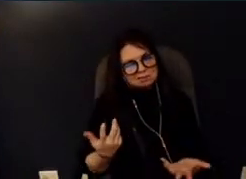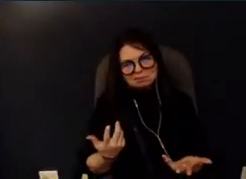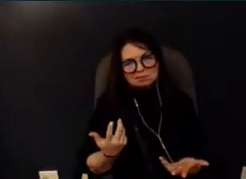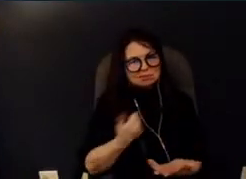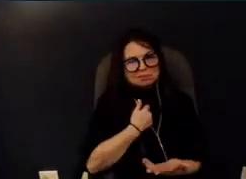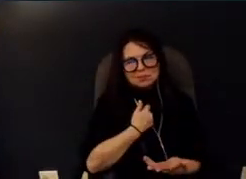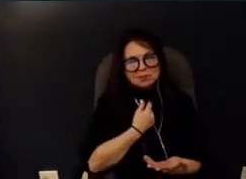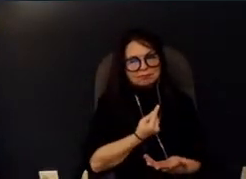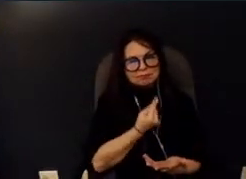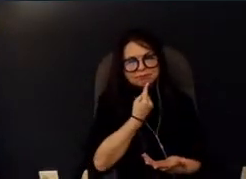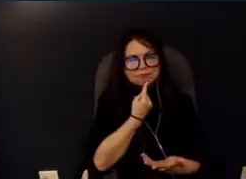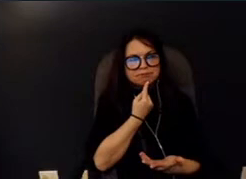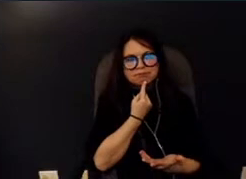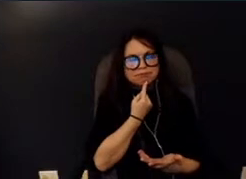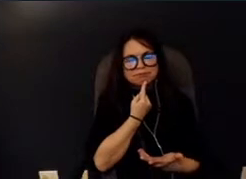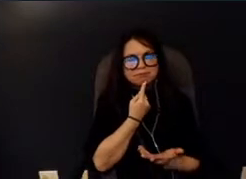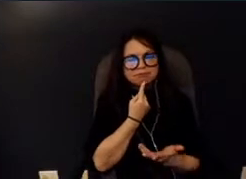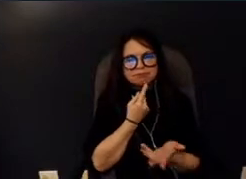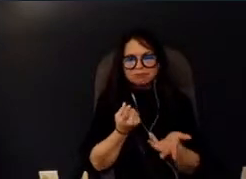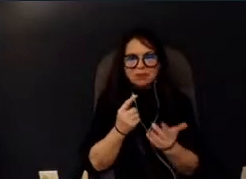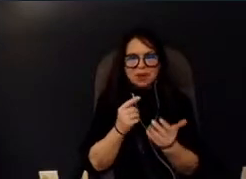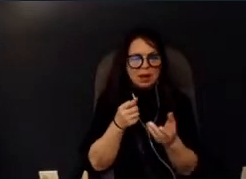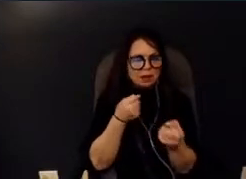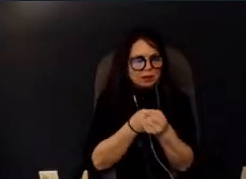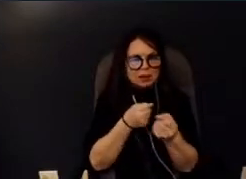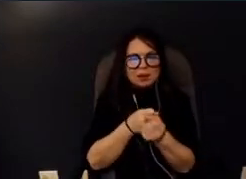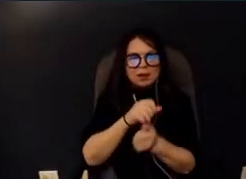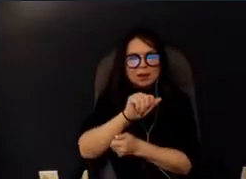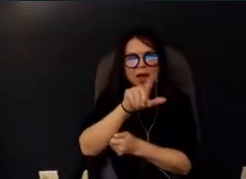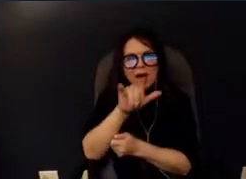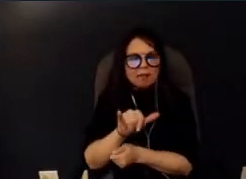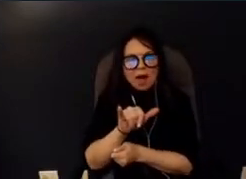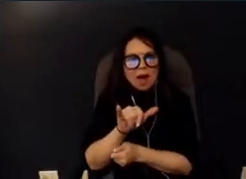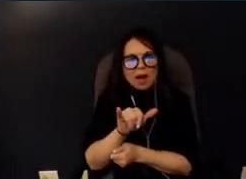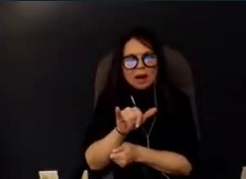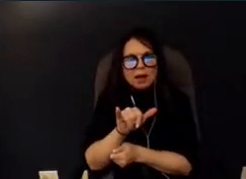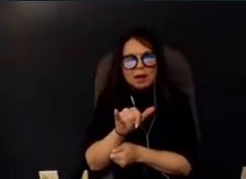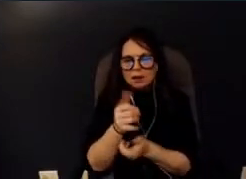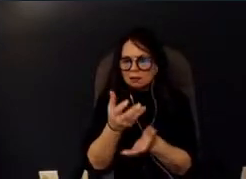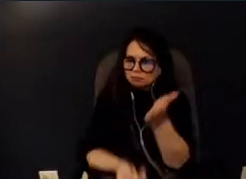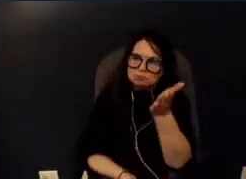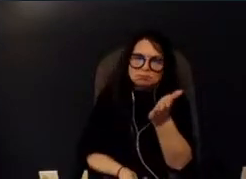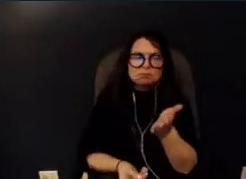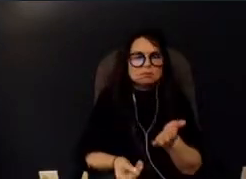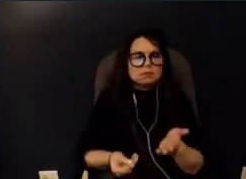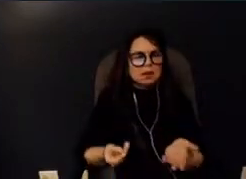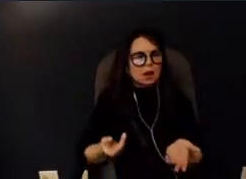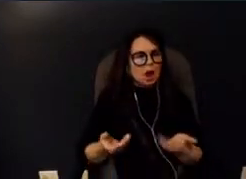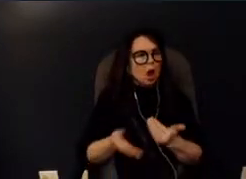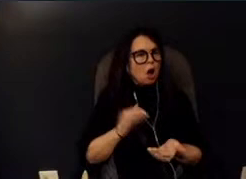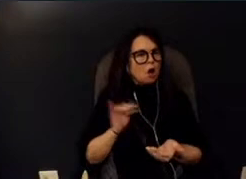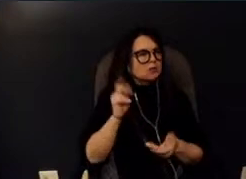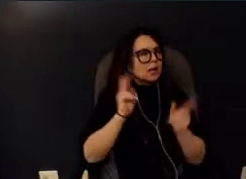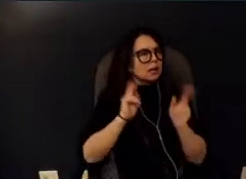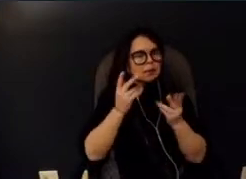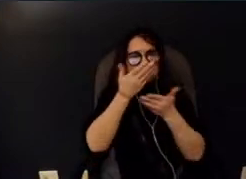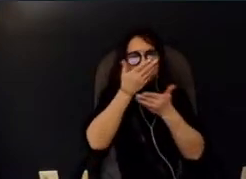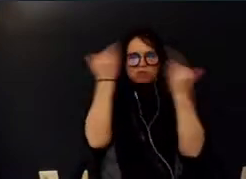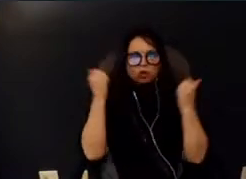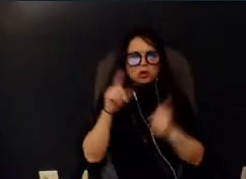allyship that was demonstrated towards Lake Street. It's almost as if Lake Street didn't burn down. And that makes me really, really sad